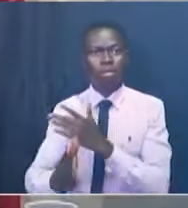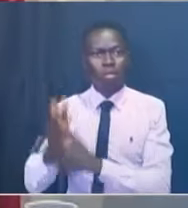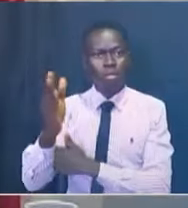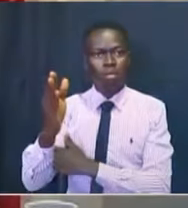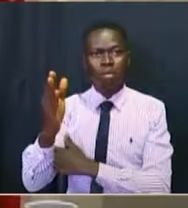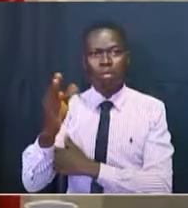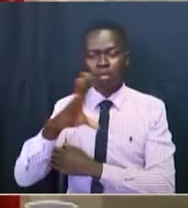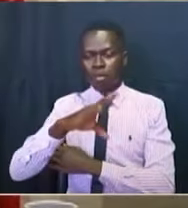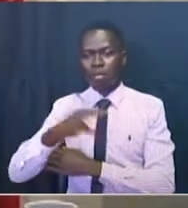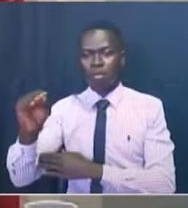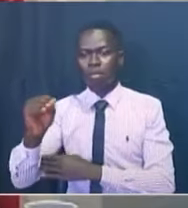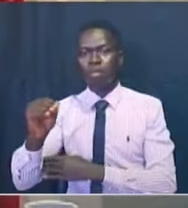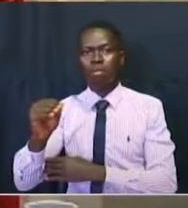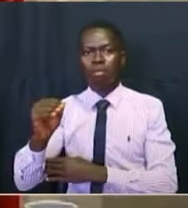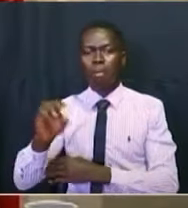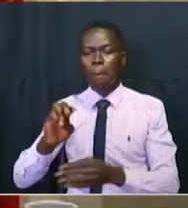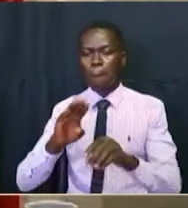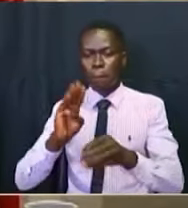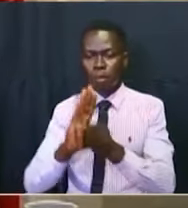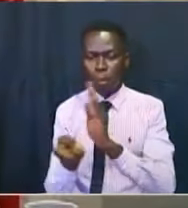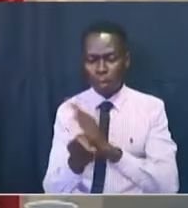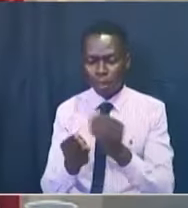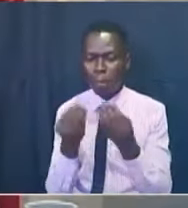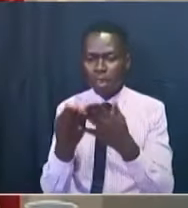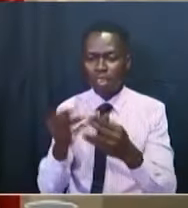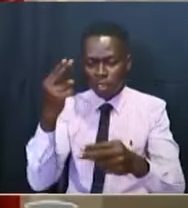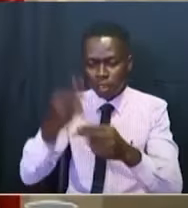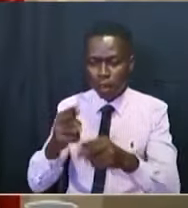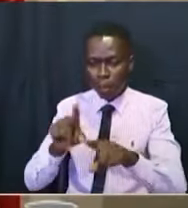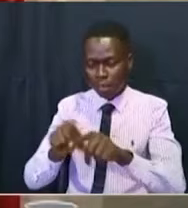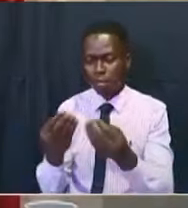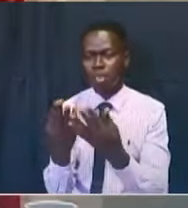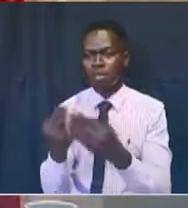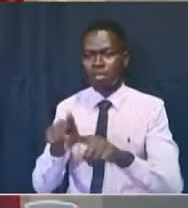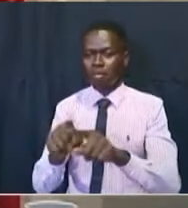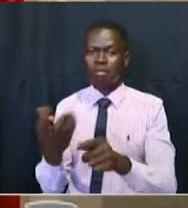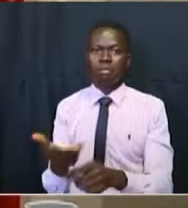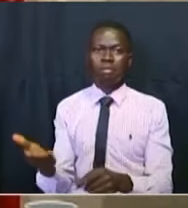Brahma, and God known by many names, by many different faiths.